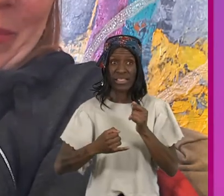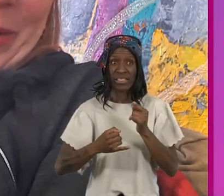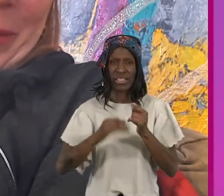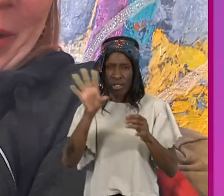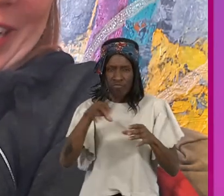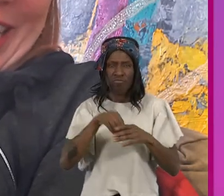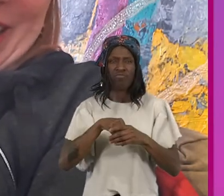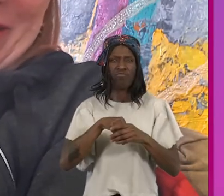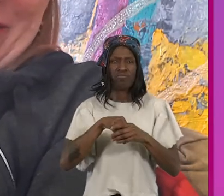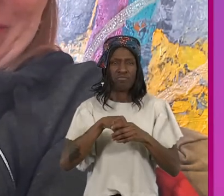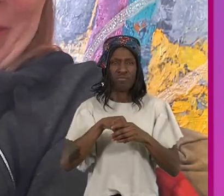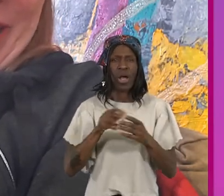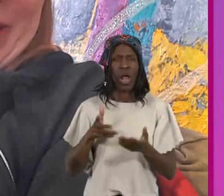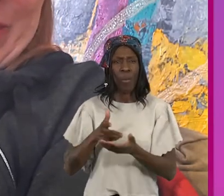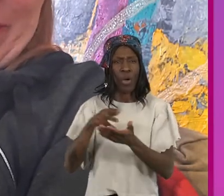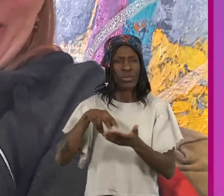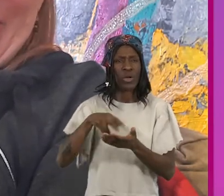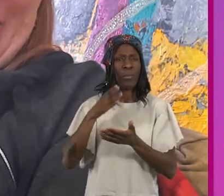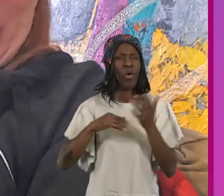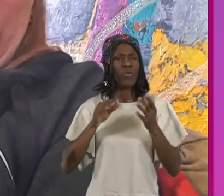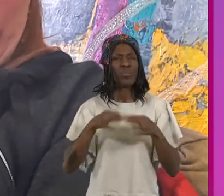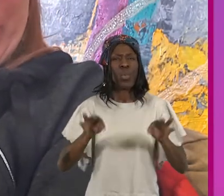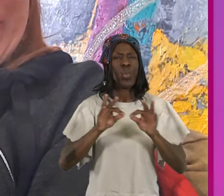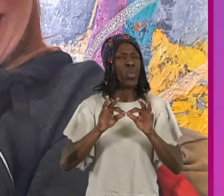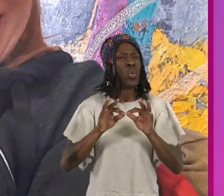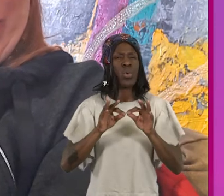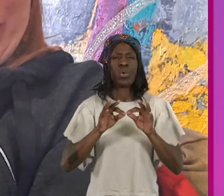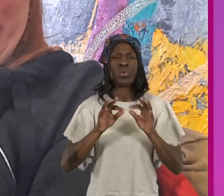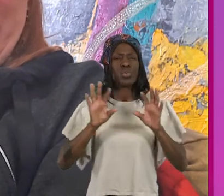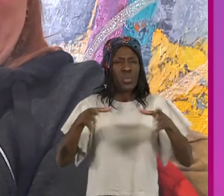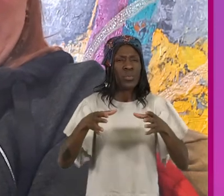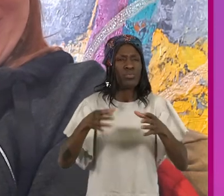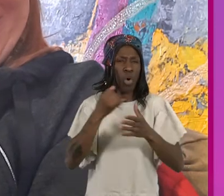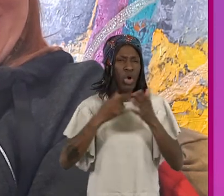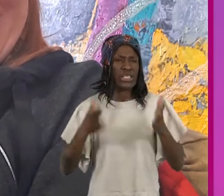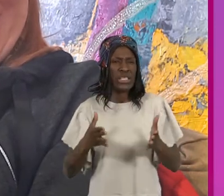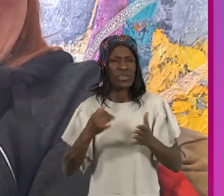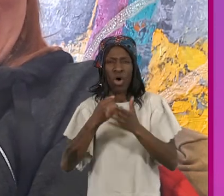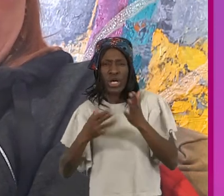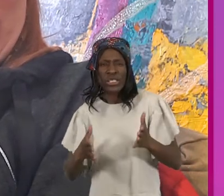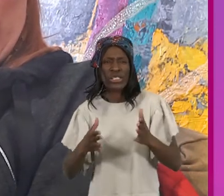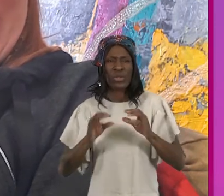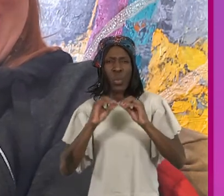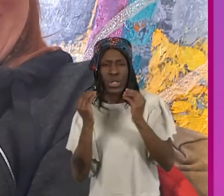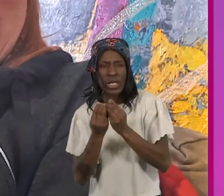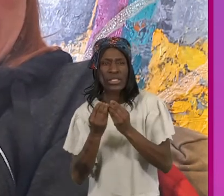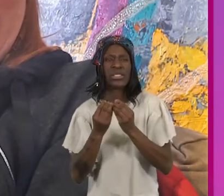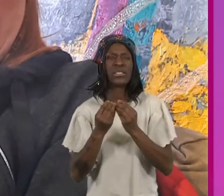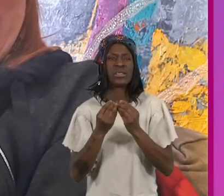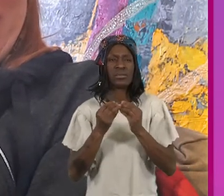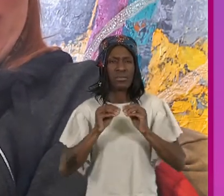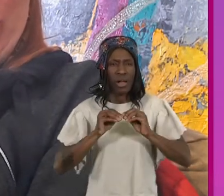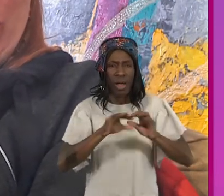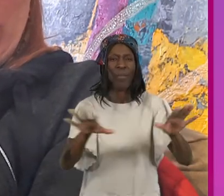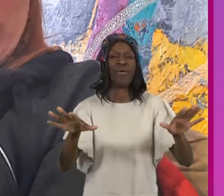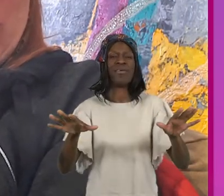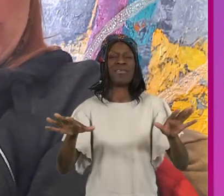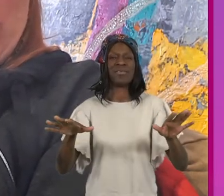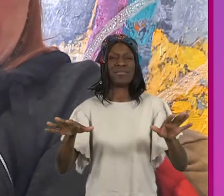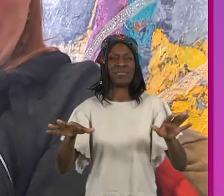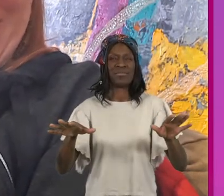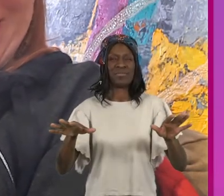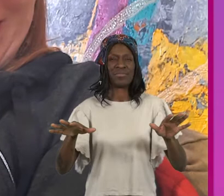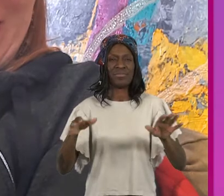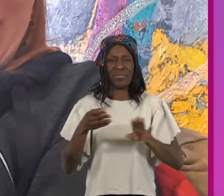Lastly, we were part of, Propeller was part of a core group of artists and arts organizations to